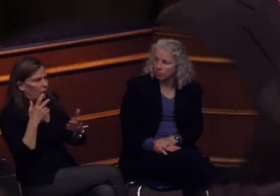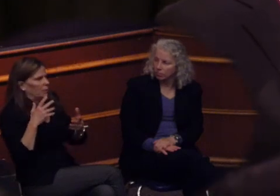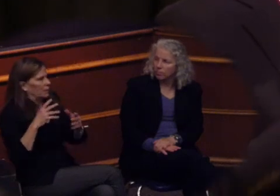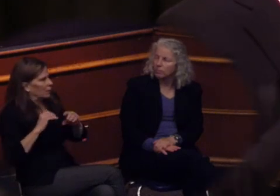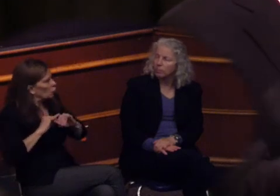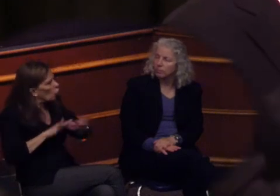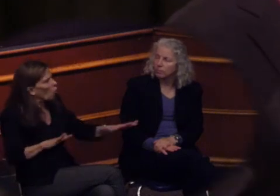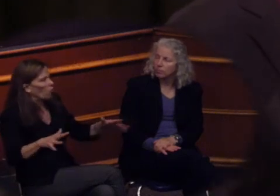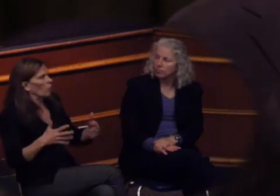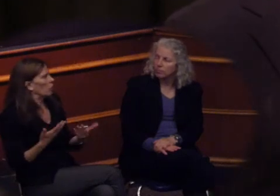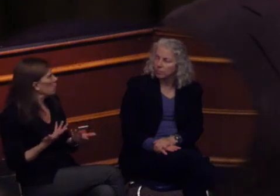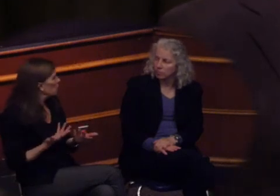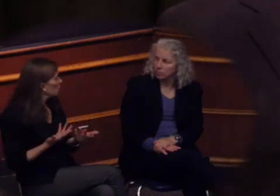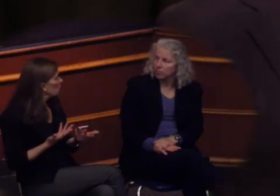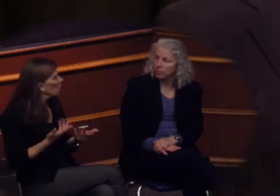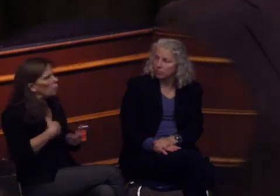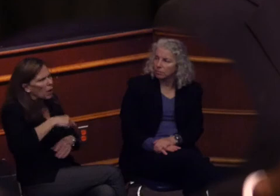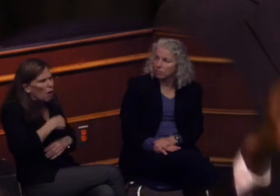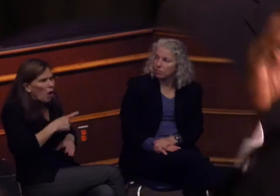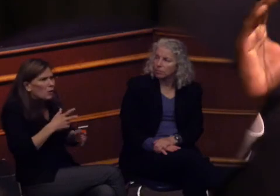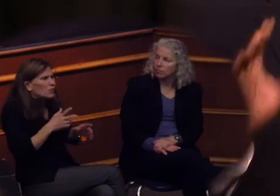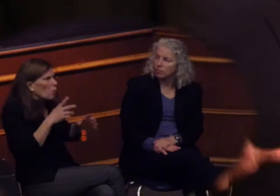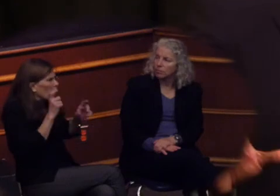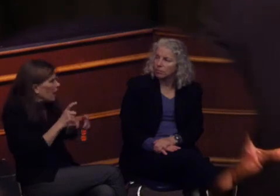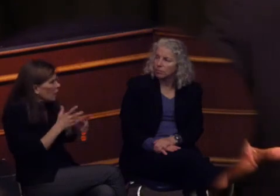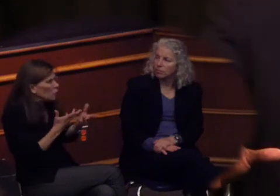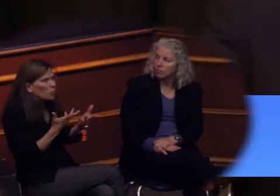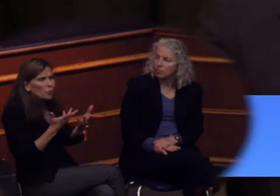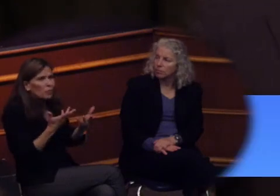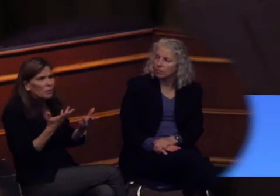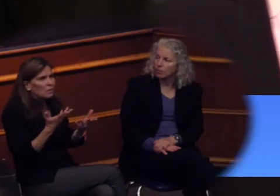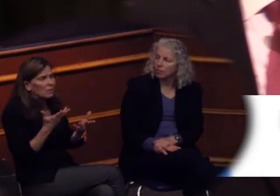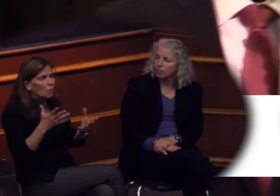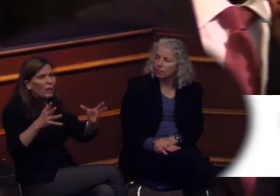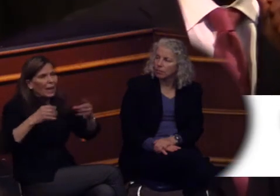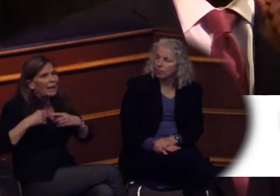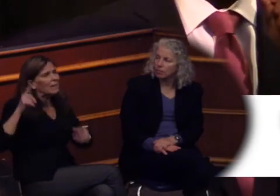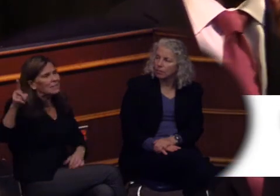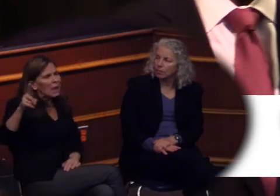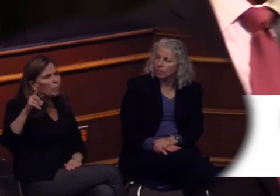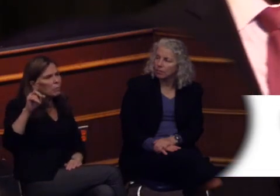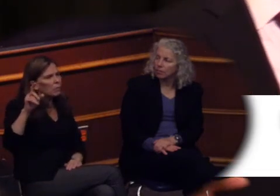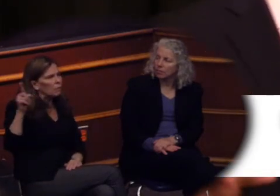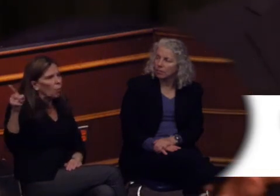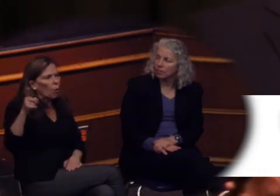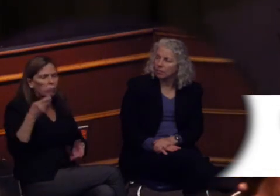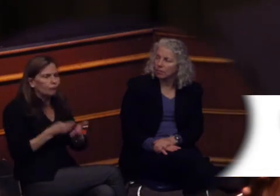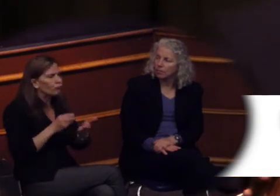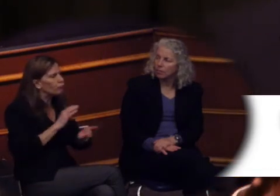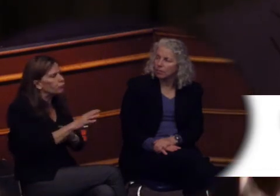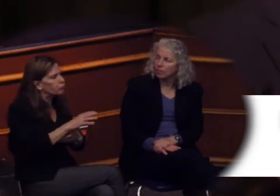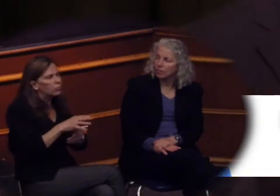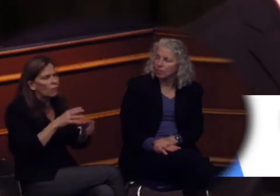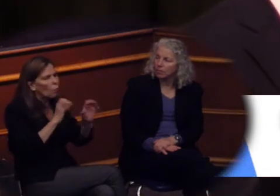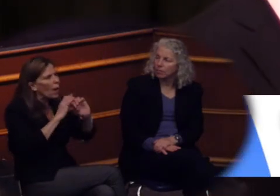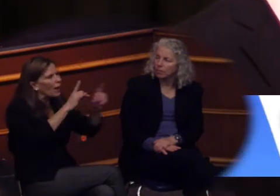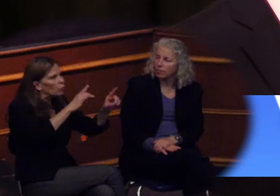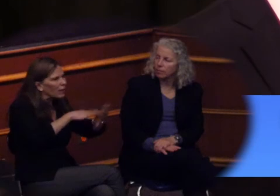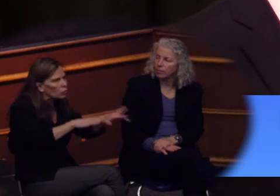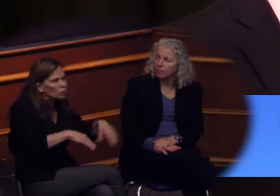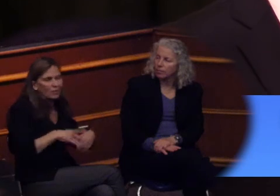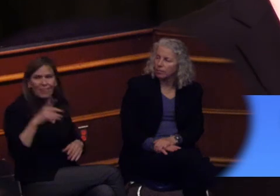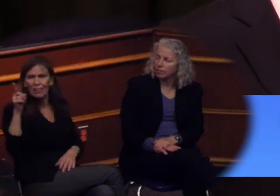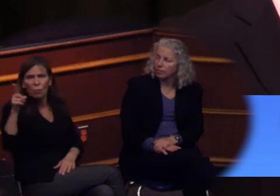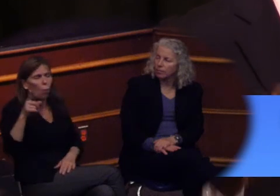comes to educating our children. We can no longer accept Charlie Baker's status quo and low expectations when it comes to